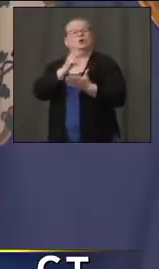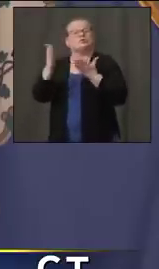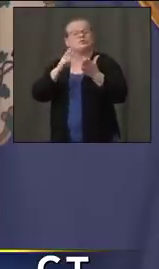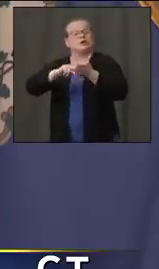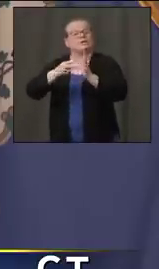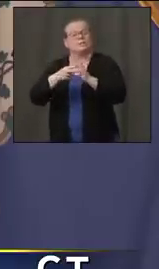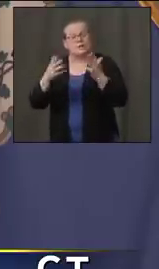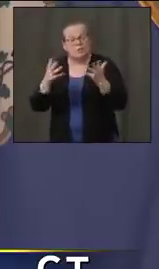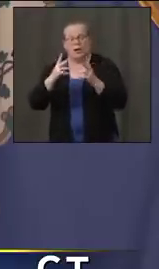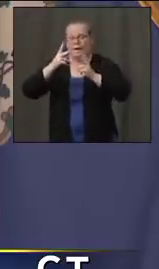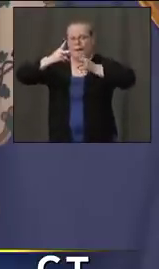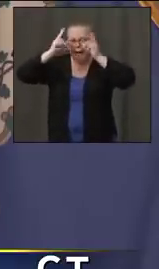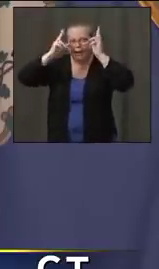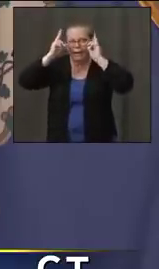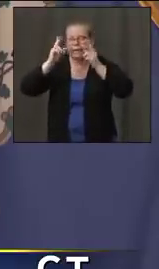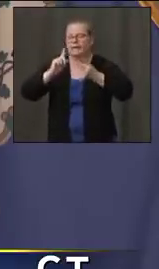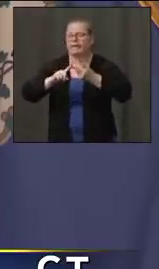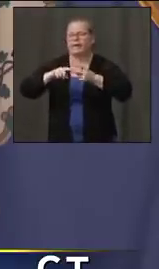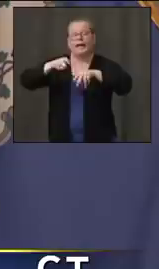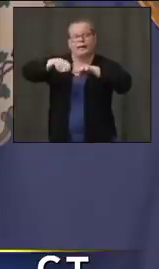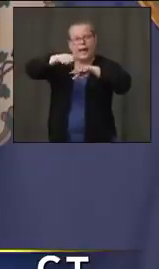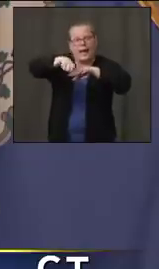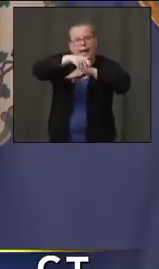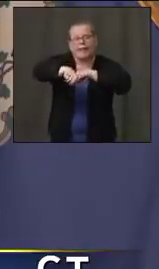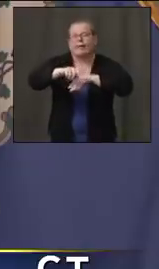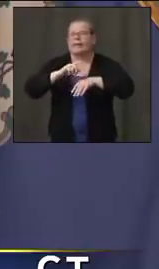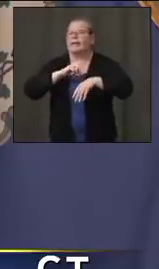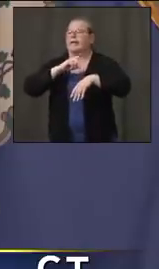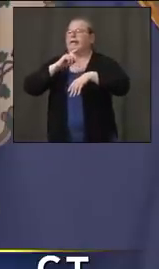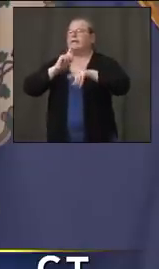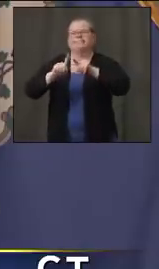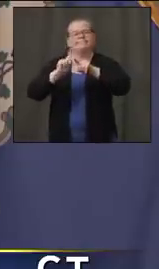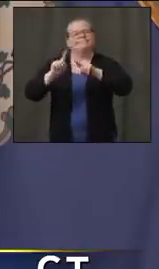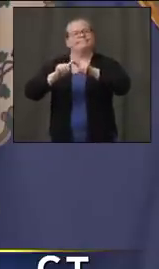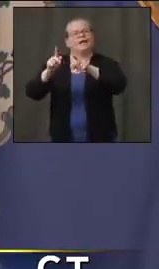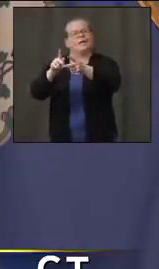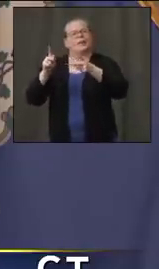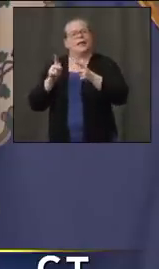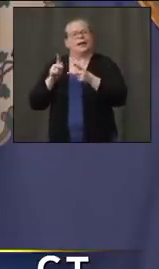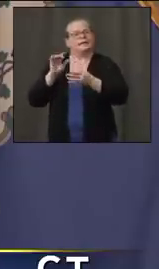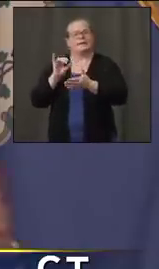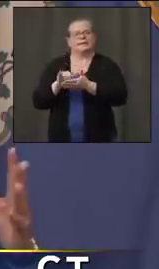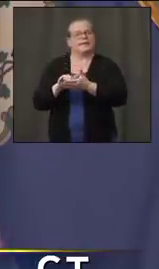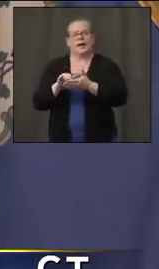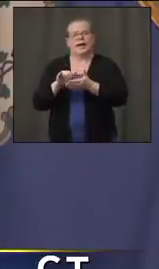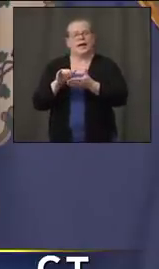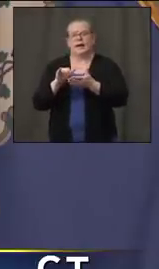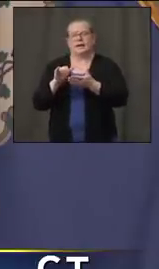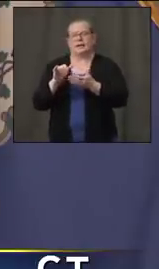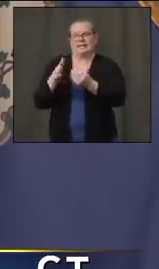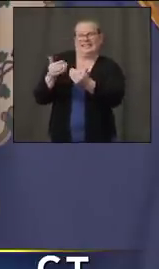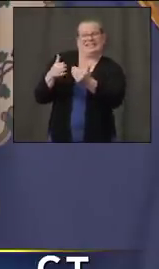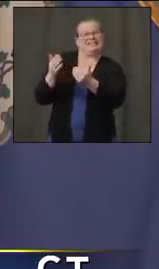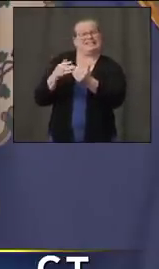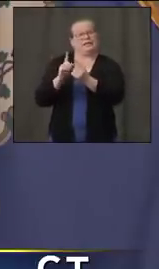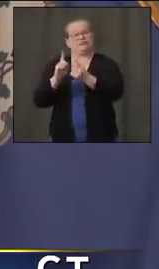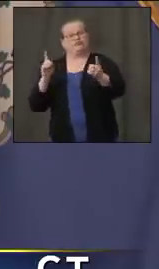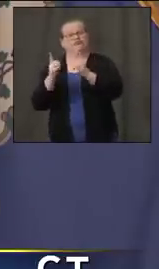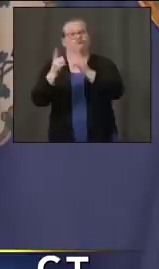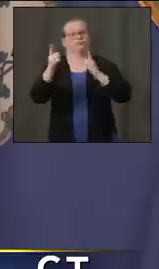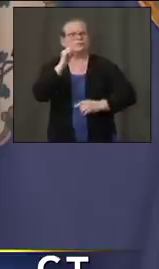hair salons, barber shops, and the such. Places that don't come naturally to maintaining a social